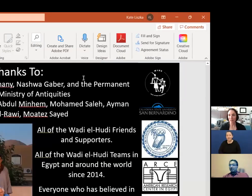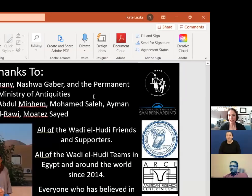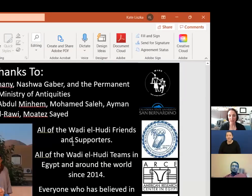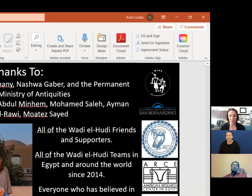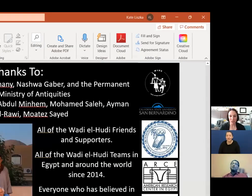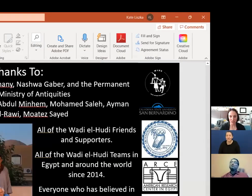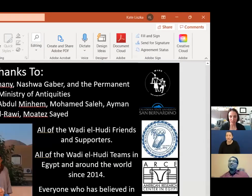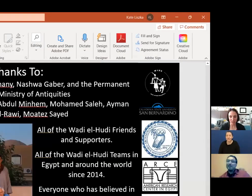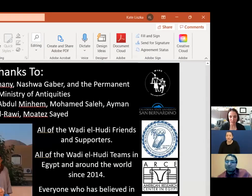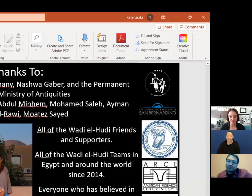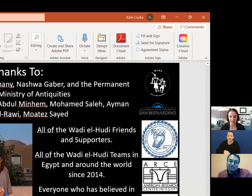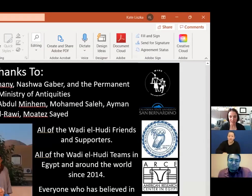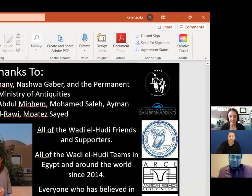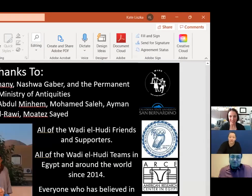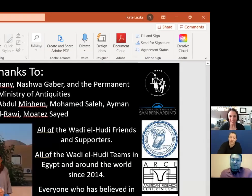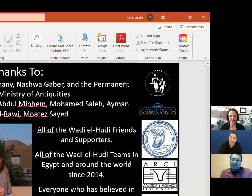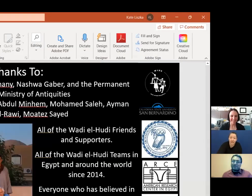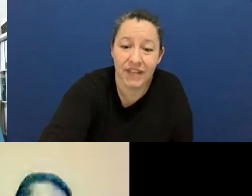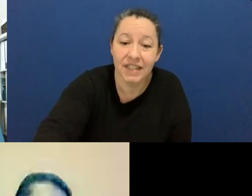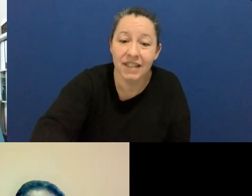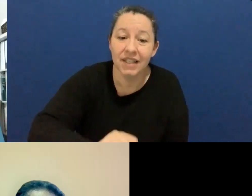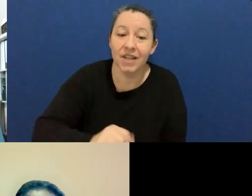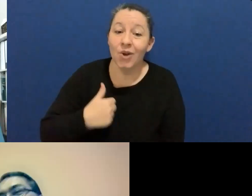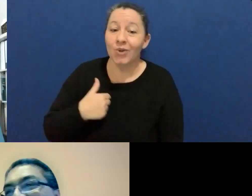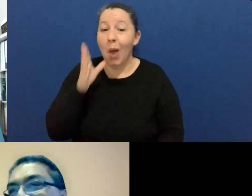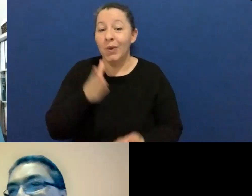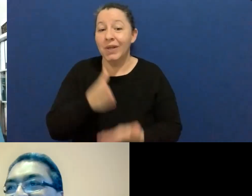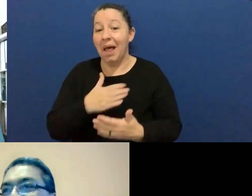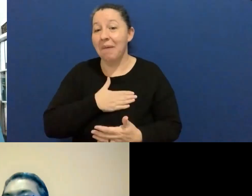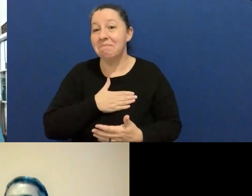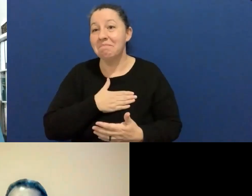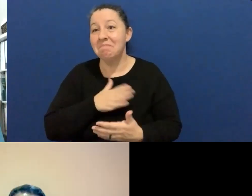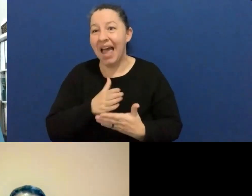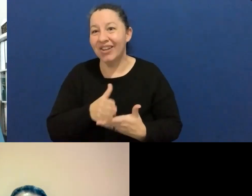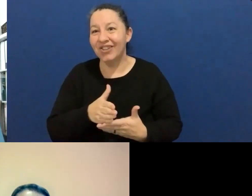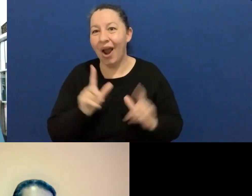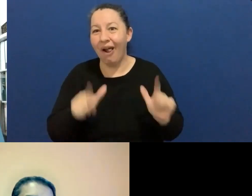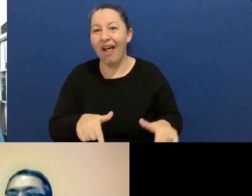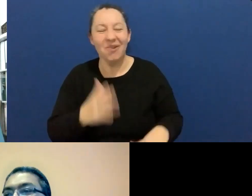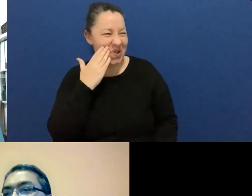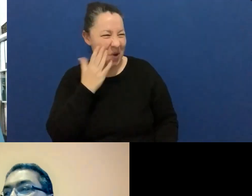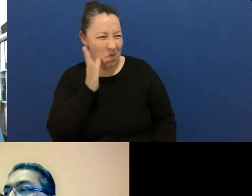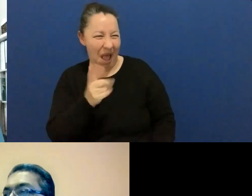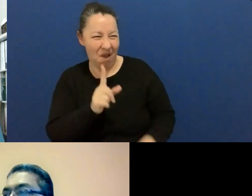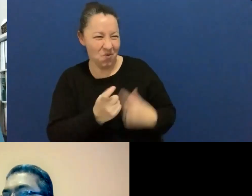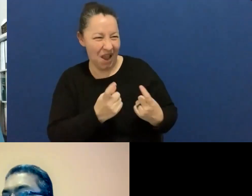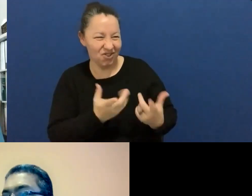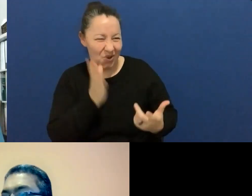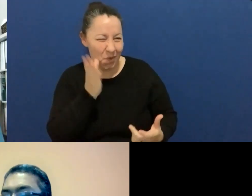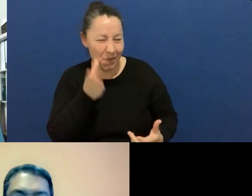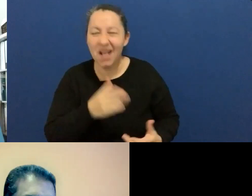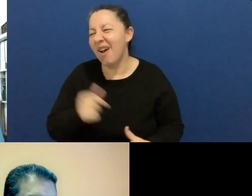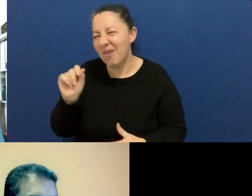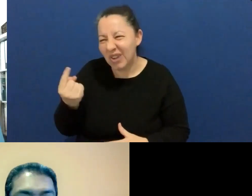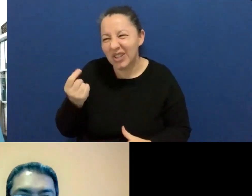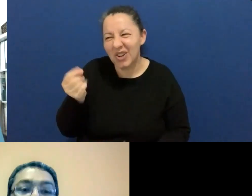Okay, so I'm gonna stop my share. You know there are gonna be questions, Kate. Just a few, right? Yeah, and it's sort of a mix, right? So we